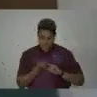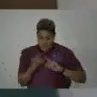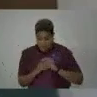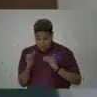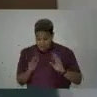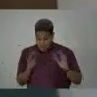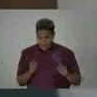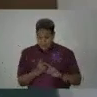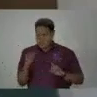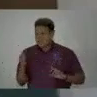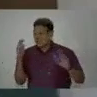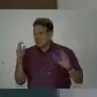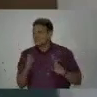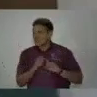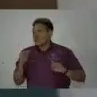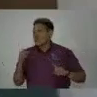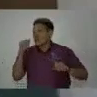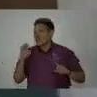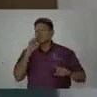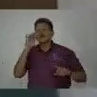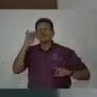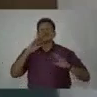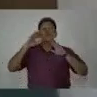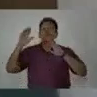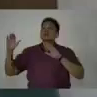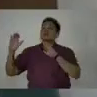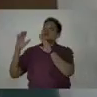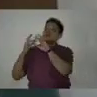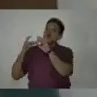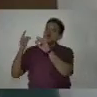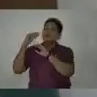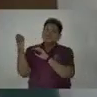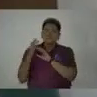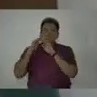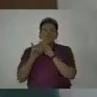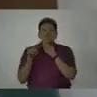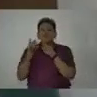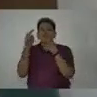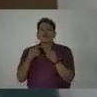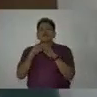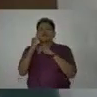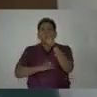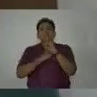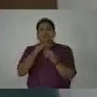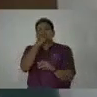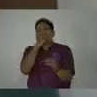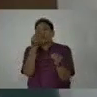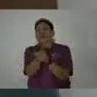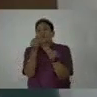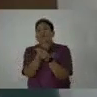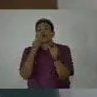Speaker, another matter, another case. A media house carried a story of a Jamaican caught in an international drug ring in